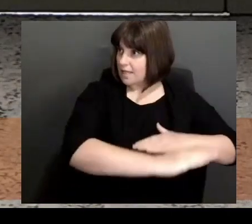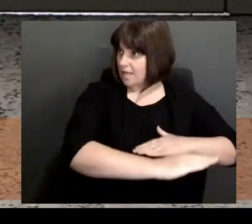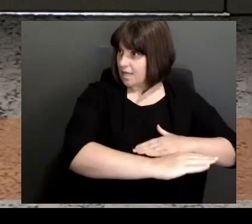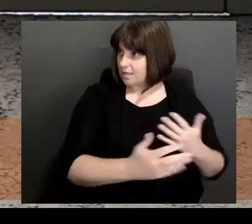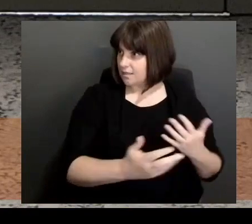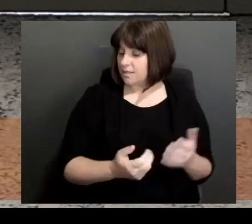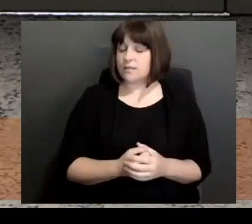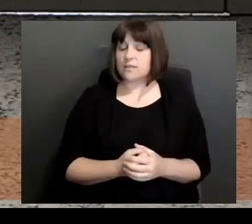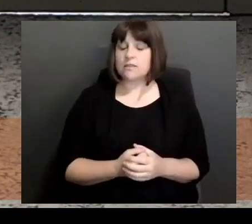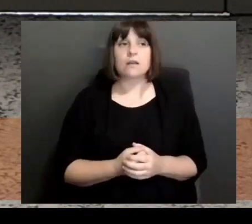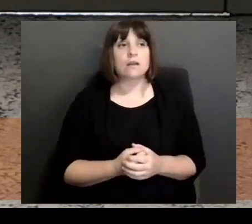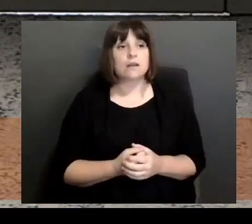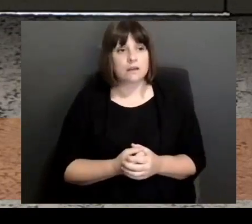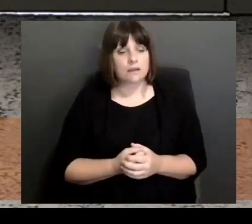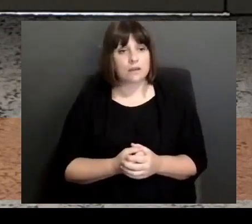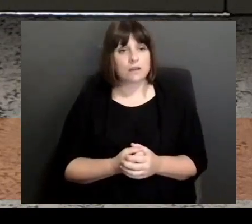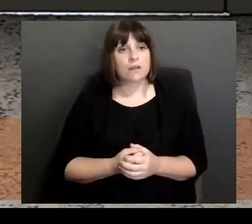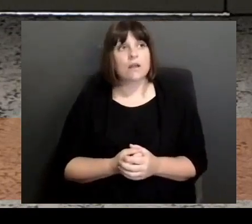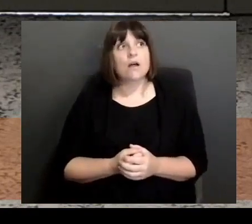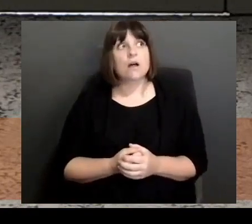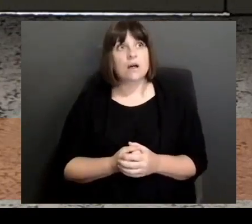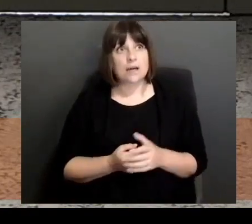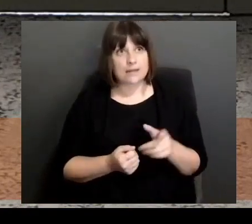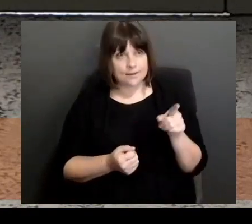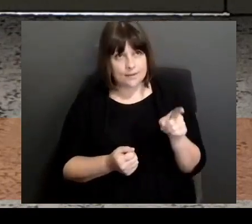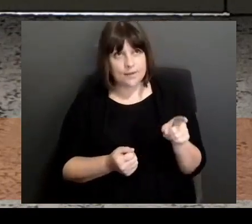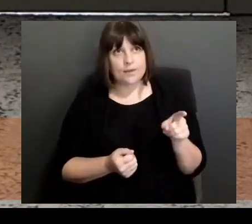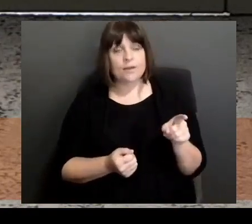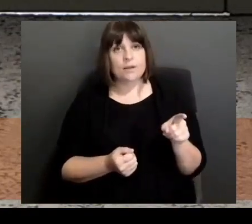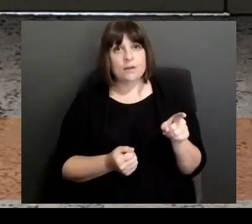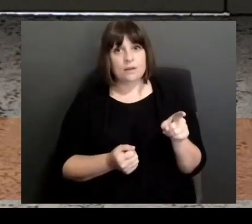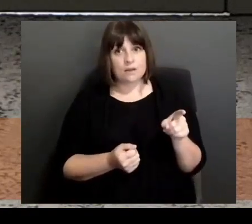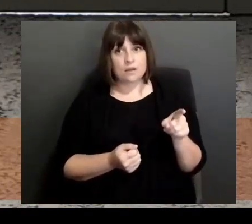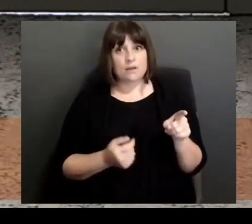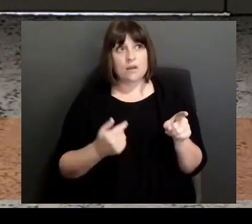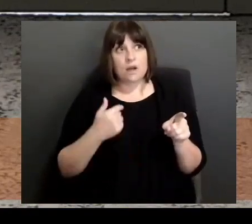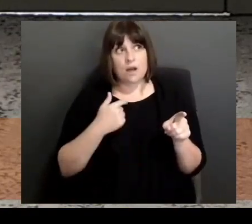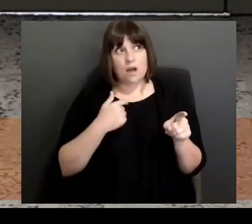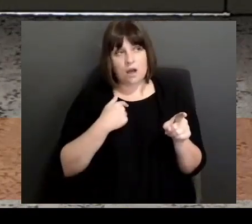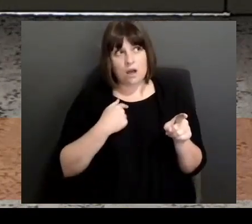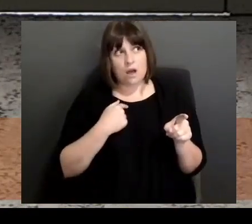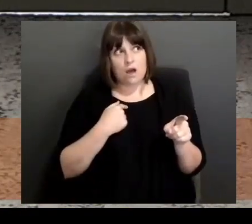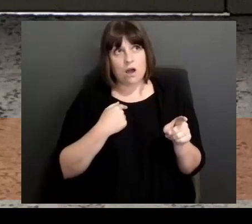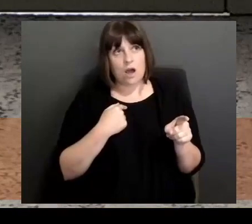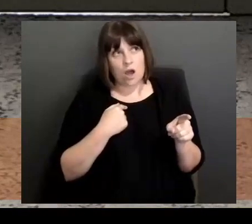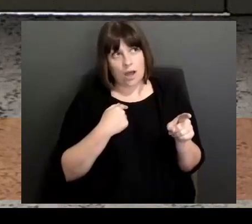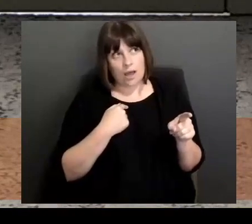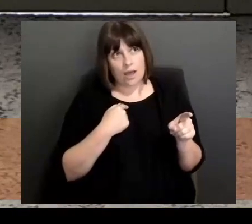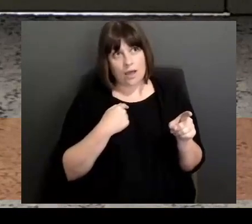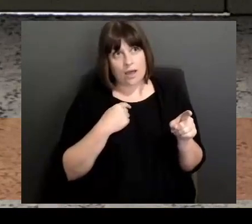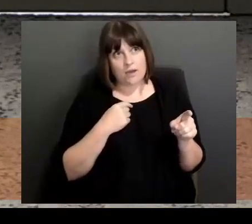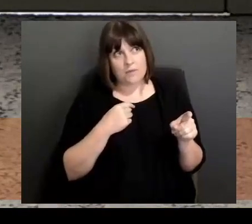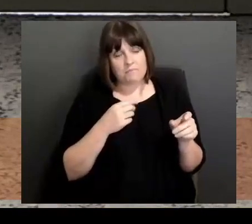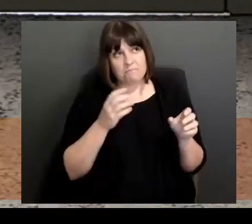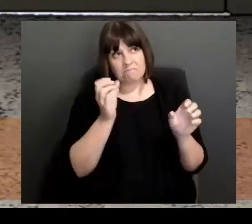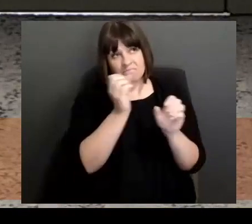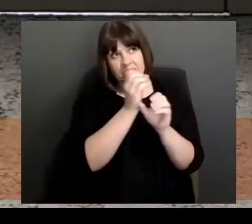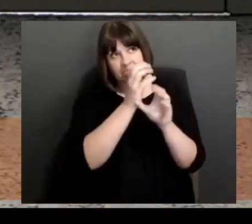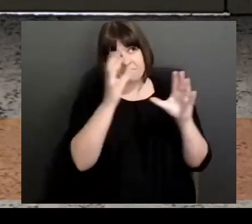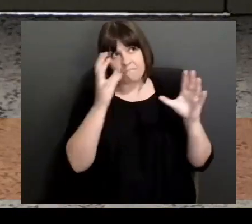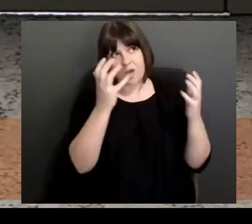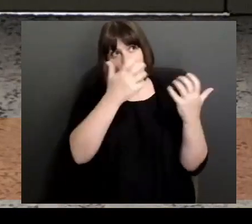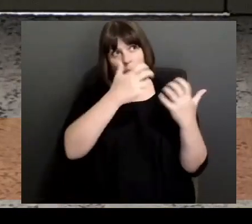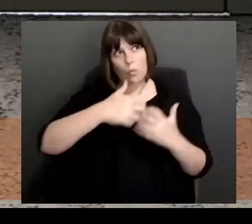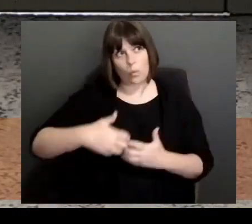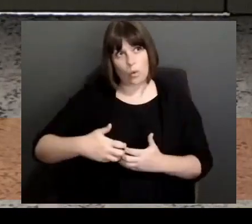So that is something that I imagine will be determined through a treaty